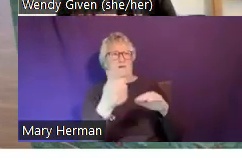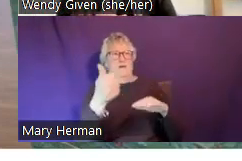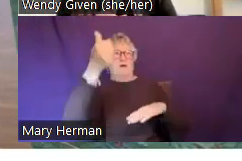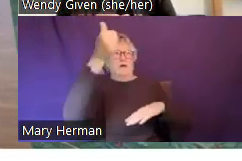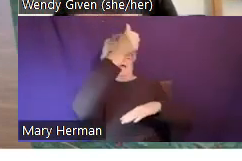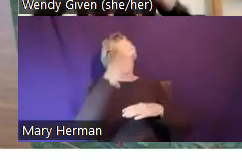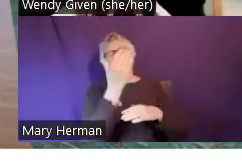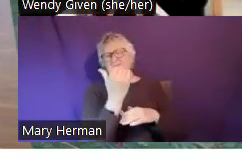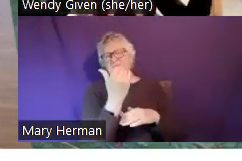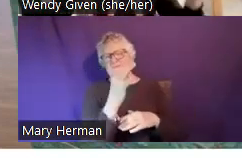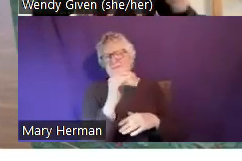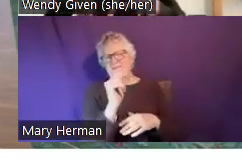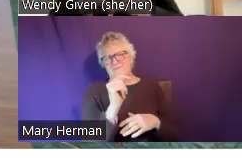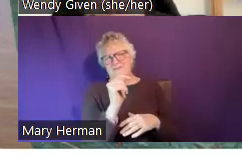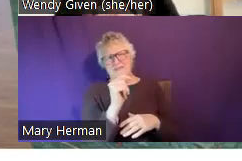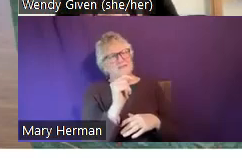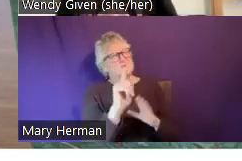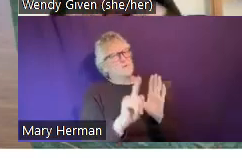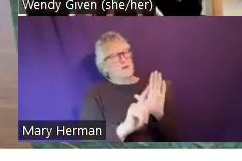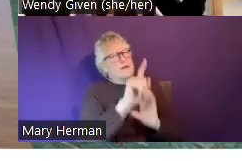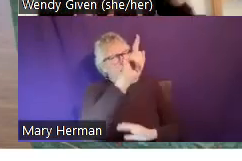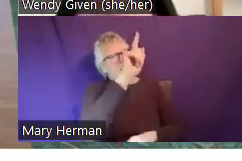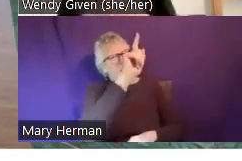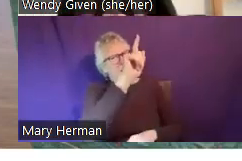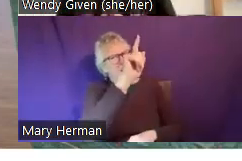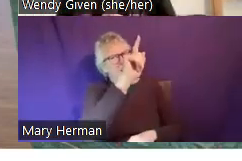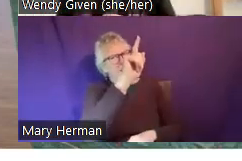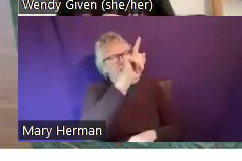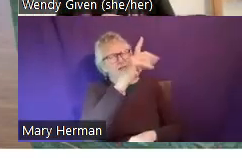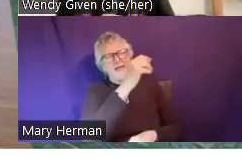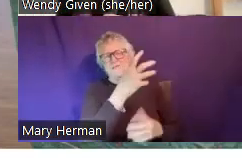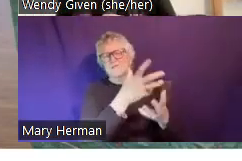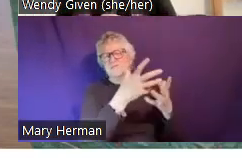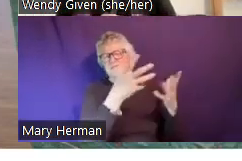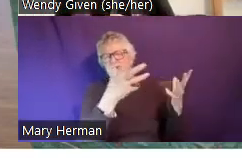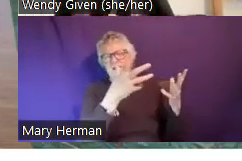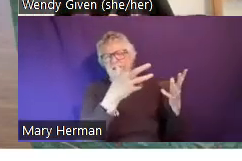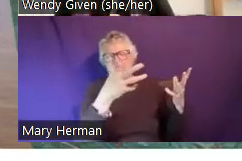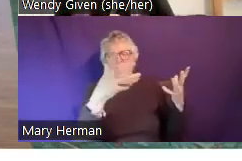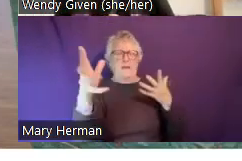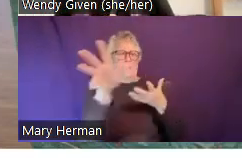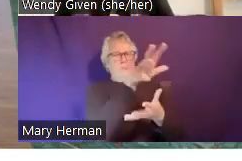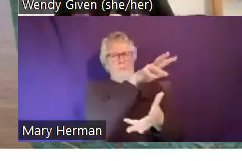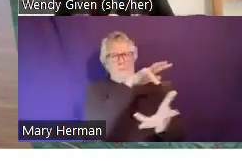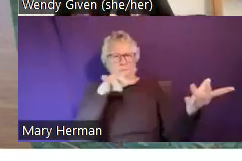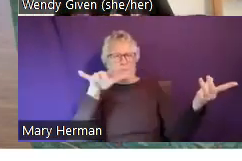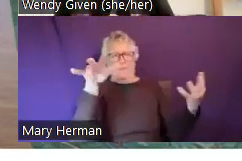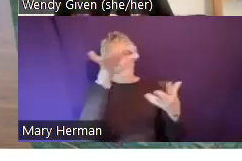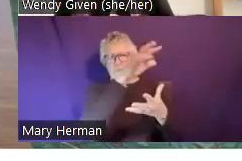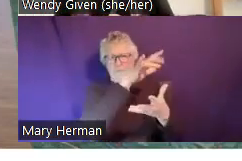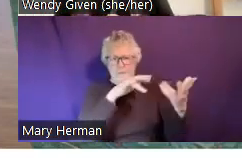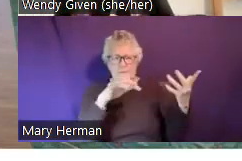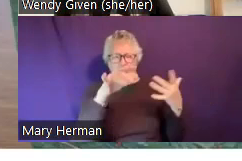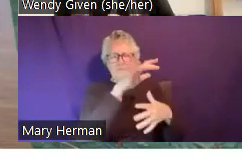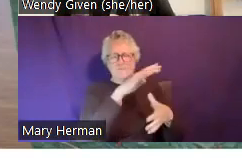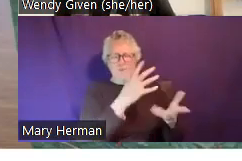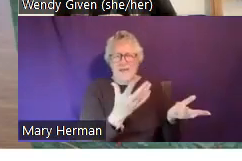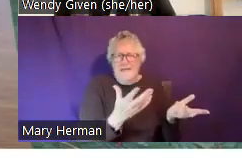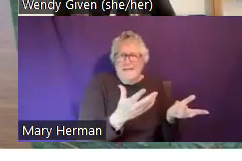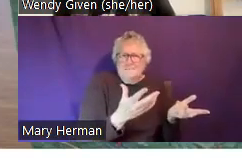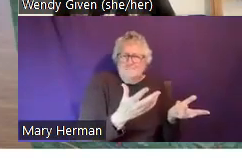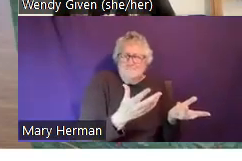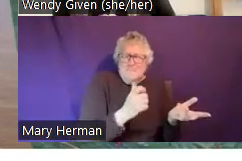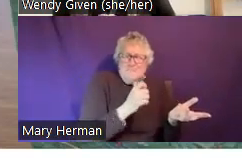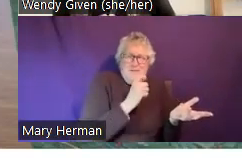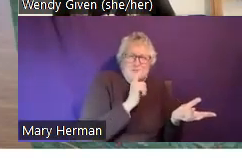high, and there is a lot of open air in this. So I don't know if I can answer that specifically, and I think